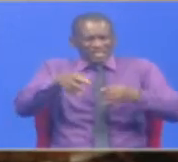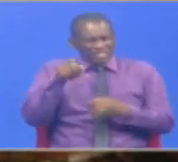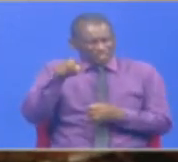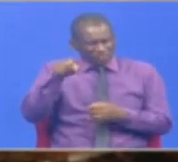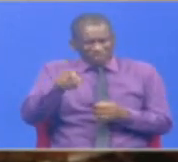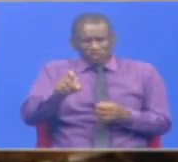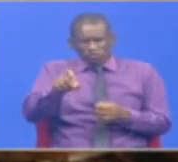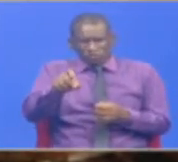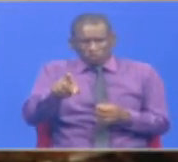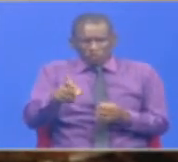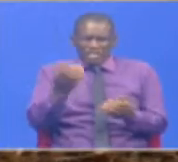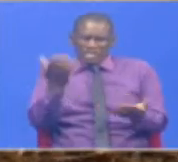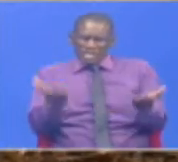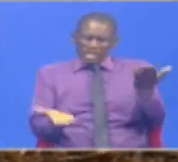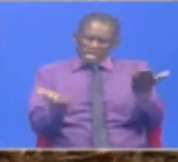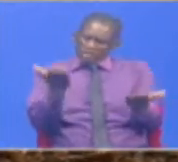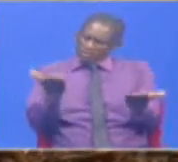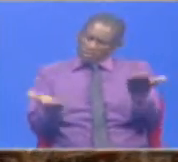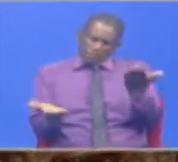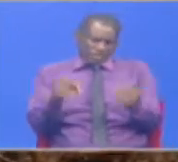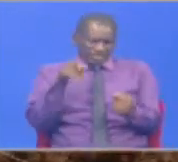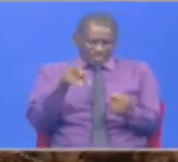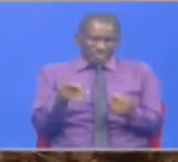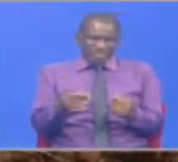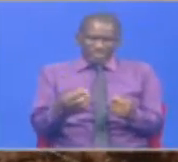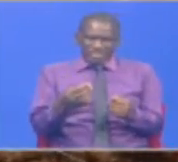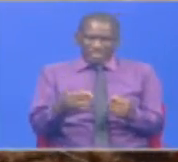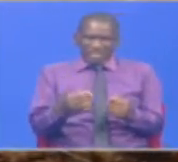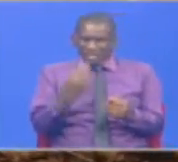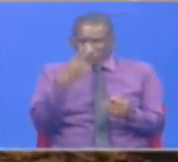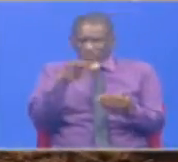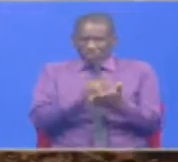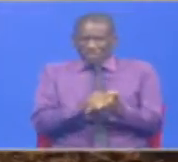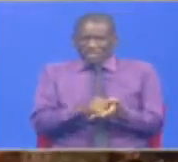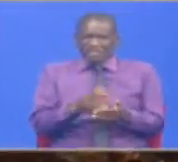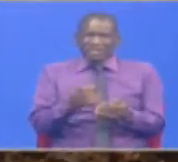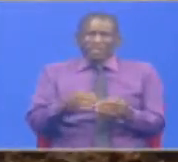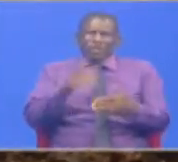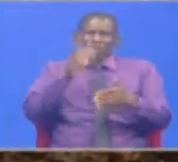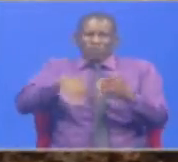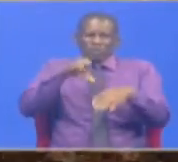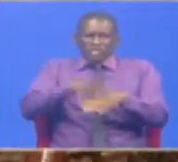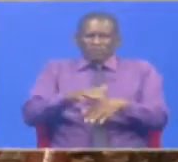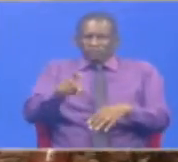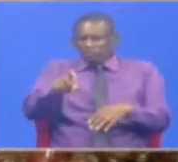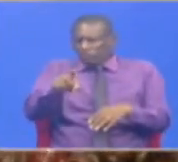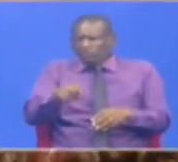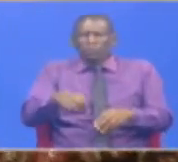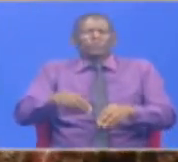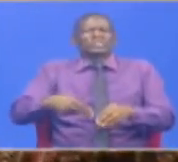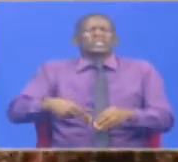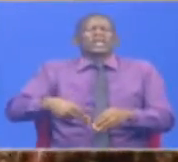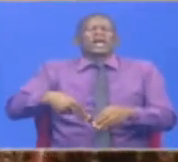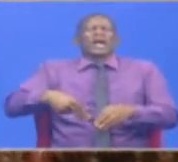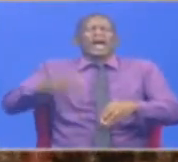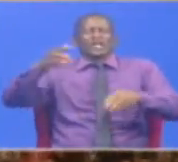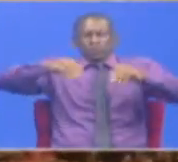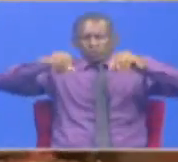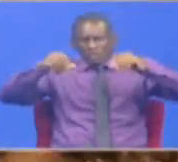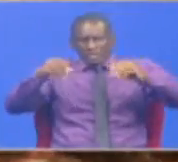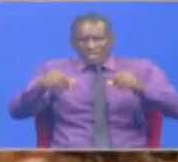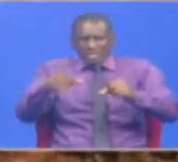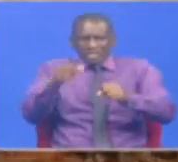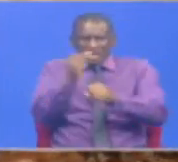On evaluating, I realized that the compost we get now from the worms was of high quality, so I majored more